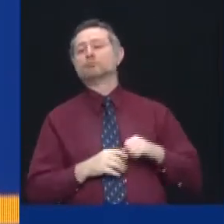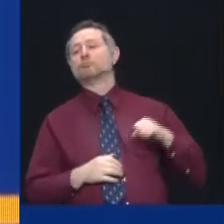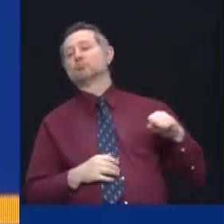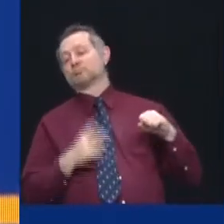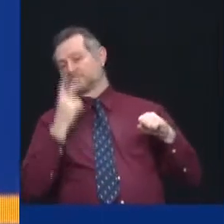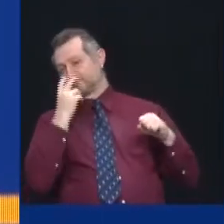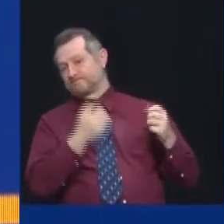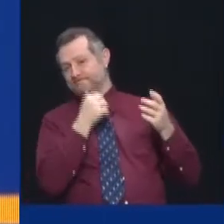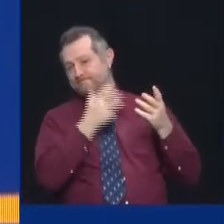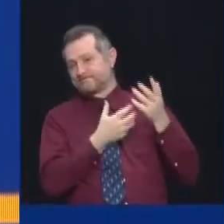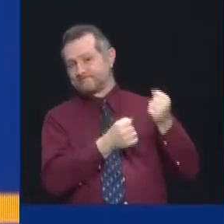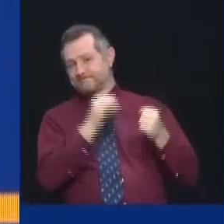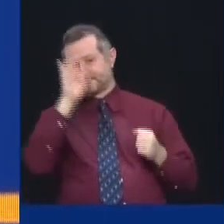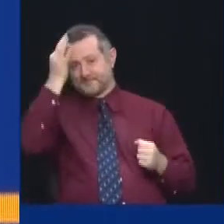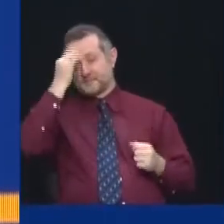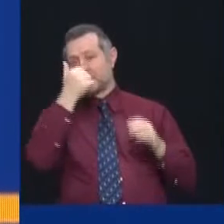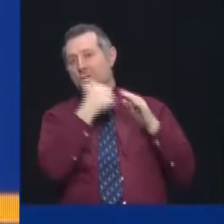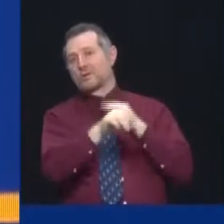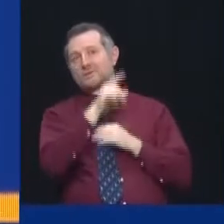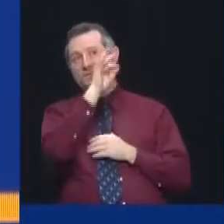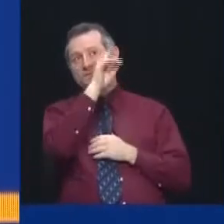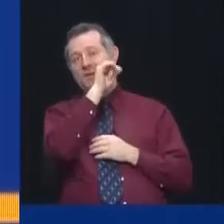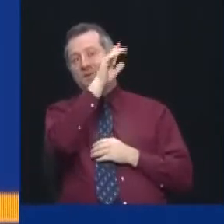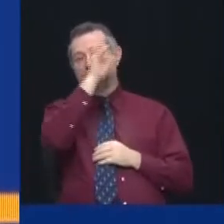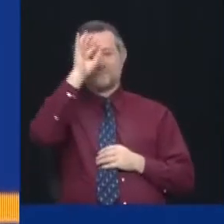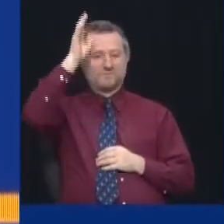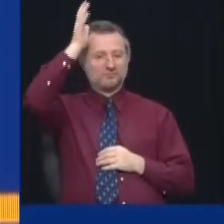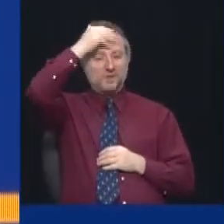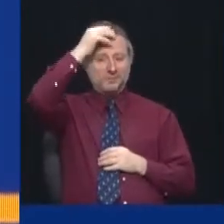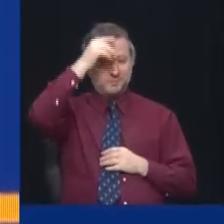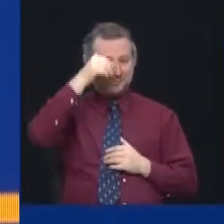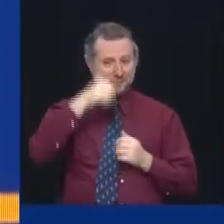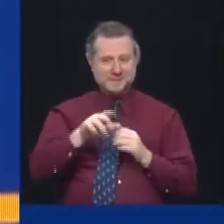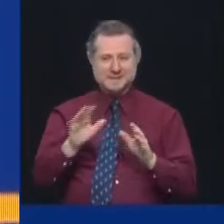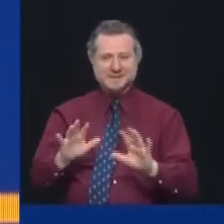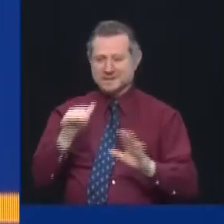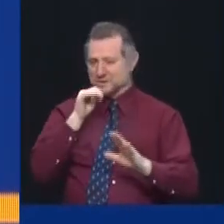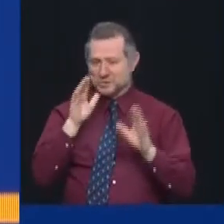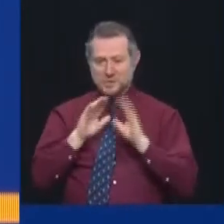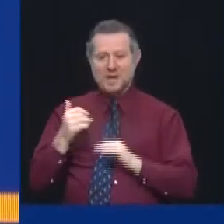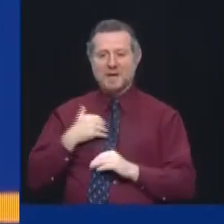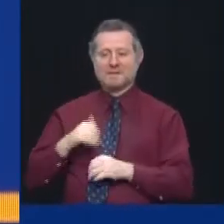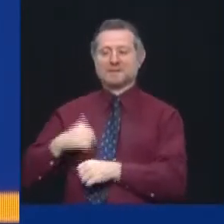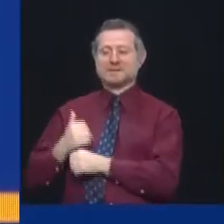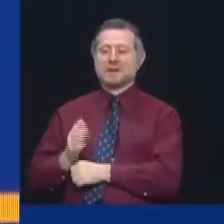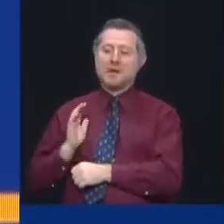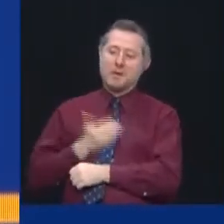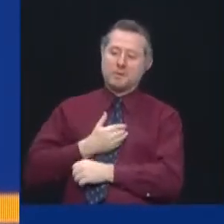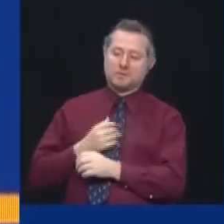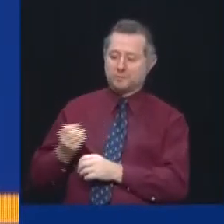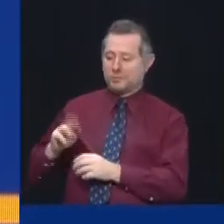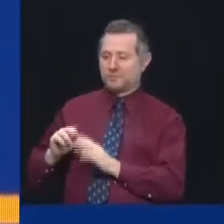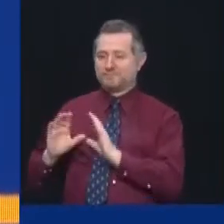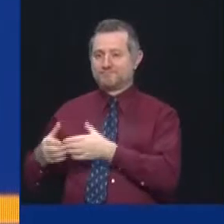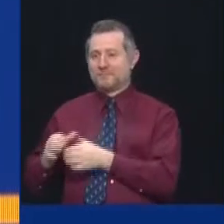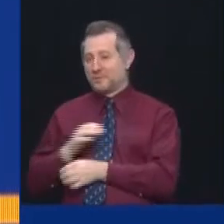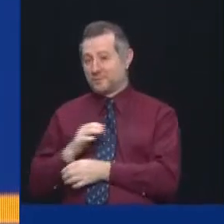there is an opportunity. You tell me who's the most creative, who's the most entrepreneurial, who's